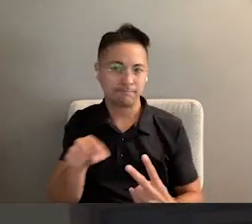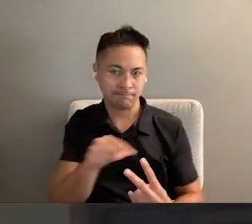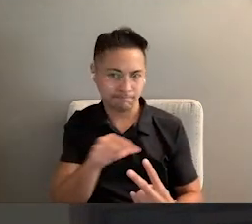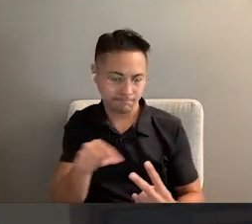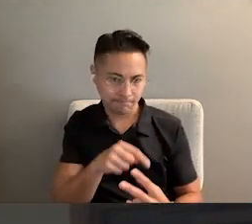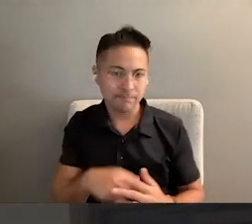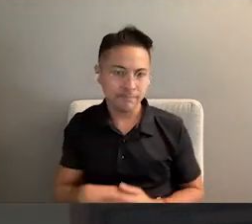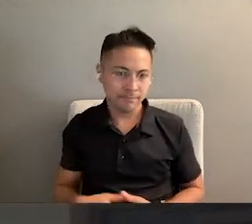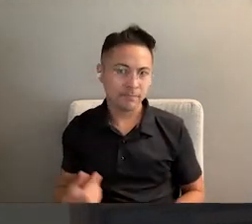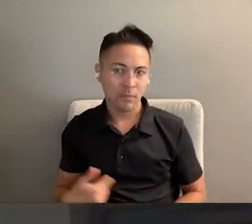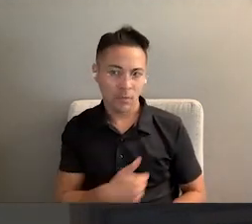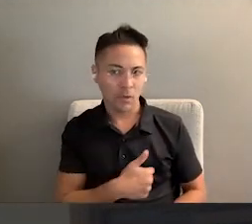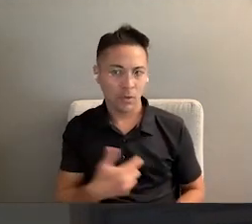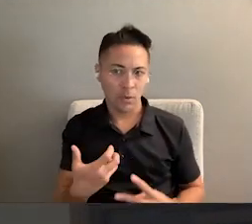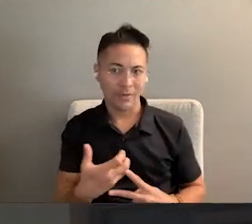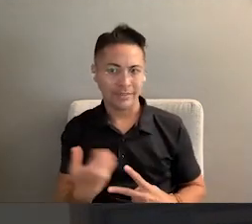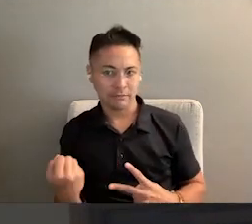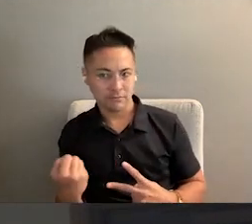or the 160.